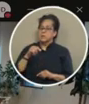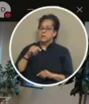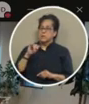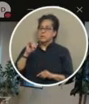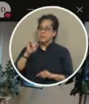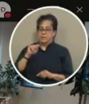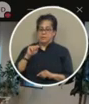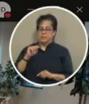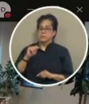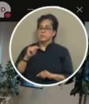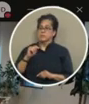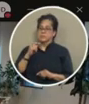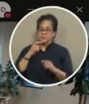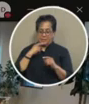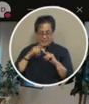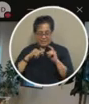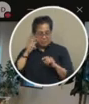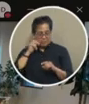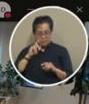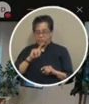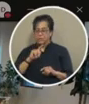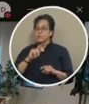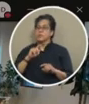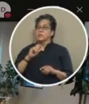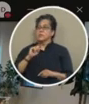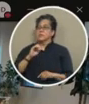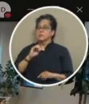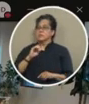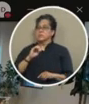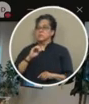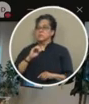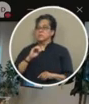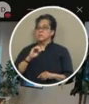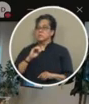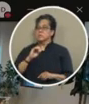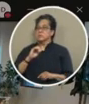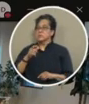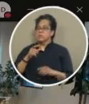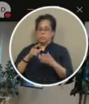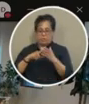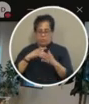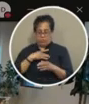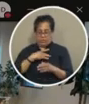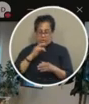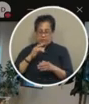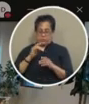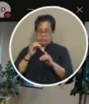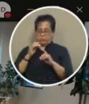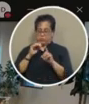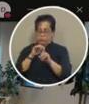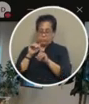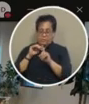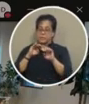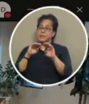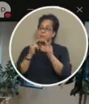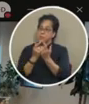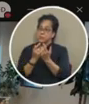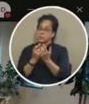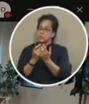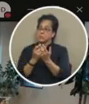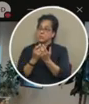IT came in and told me that they couldn't hear me. Just a second. So what I would like to remind council as well is